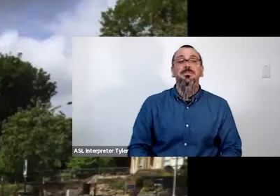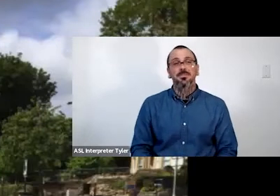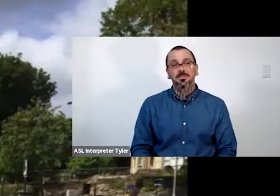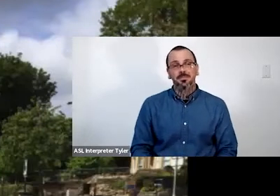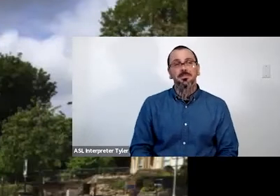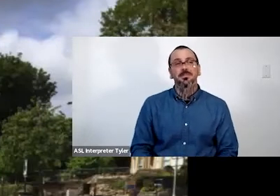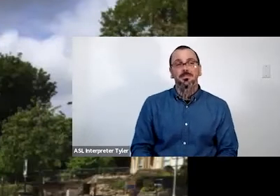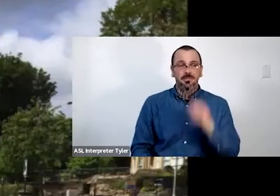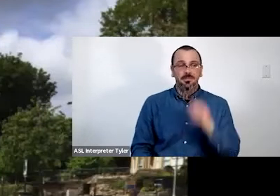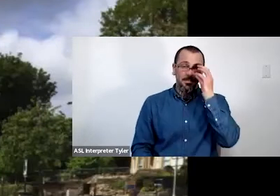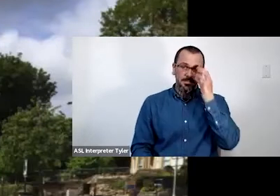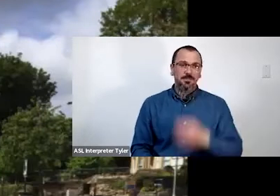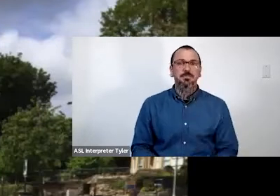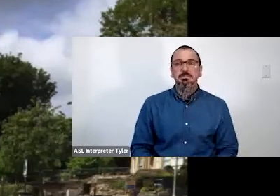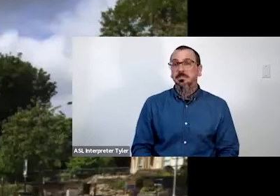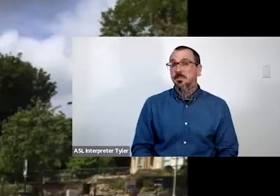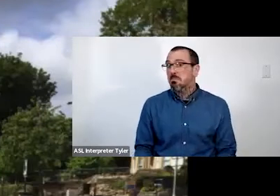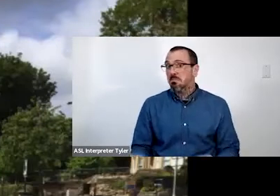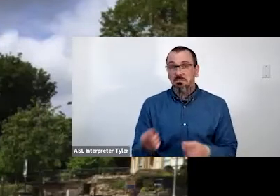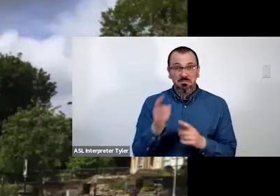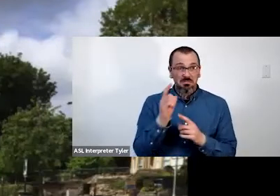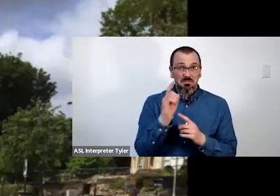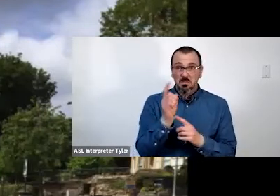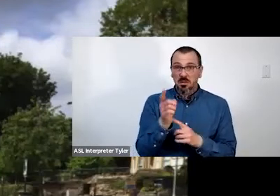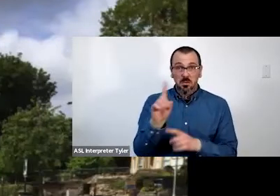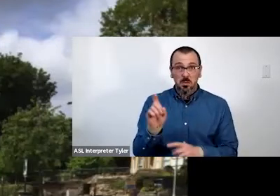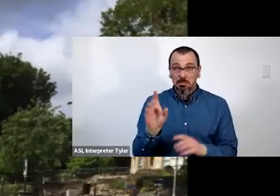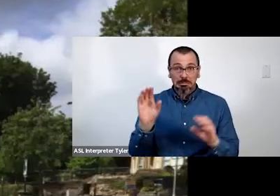All right, we'll give just a little bit more time for questions before we move on.